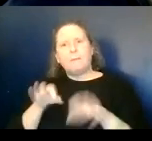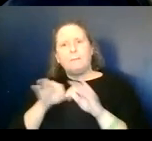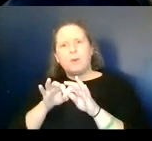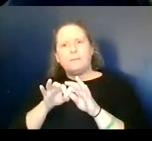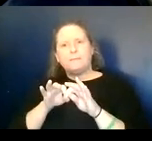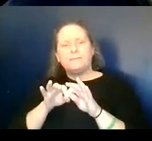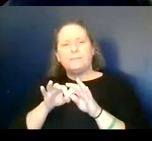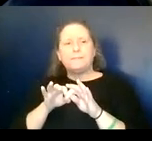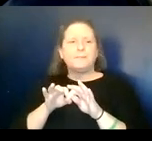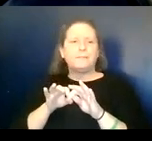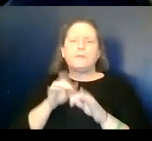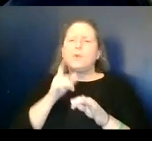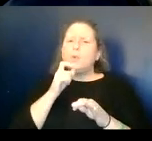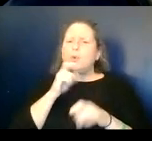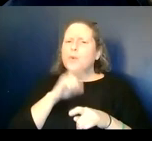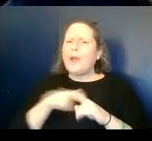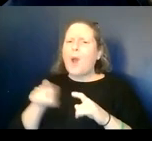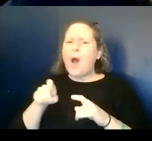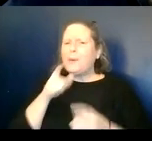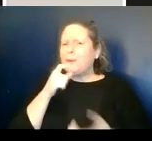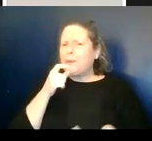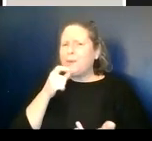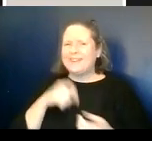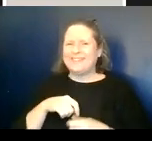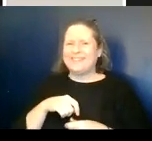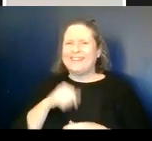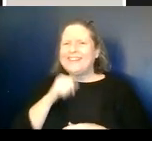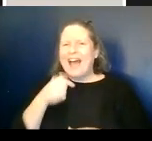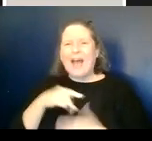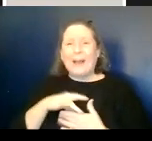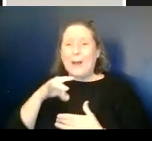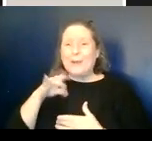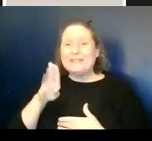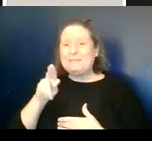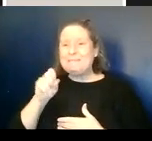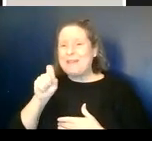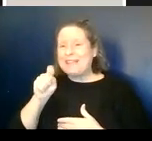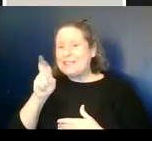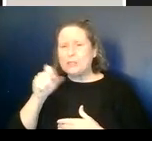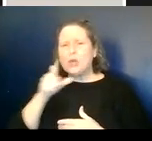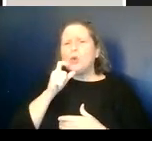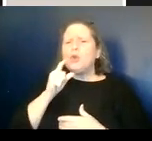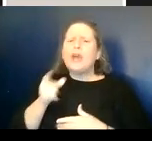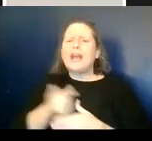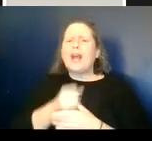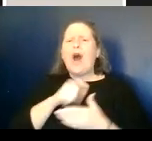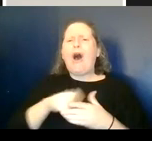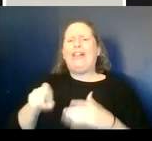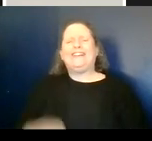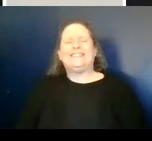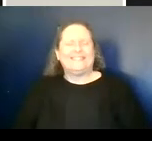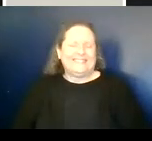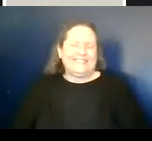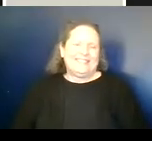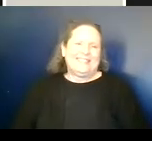really, who do we call? Not Ghostbusters, right? That's not really the appropriate use here. We would want to we